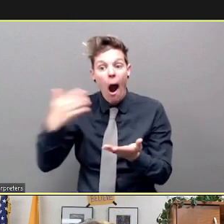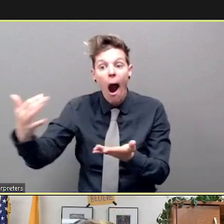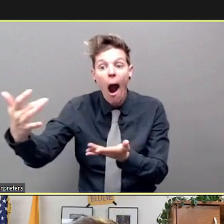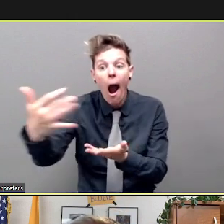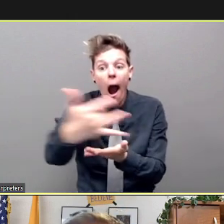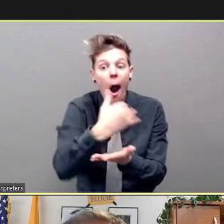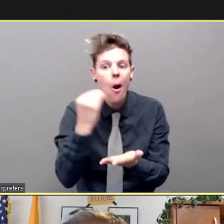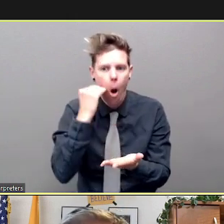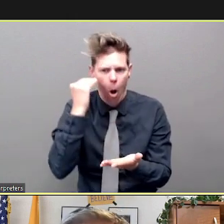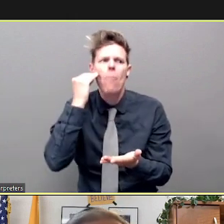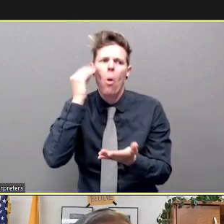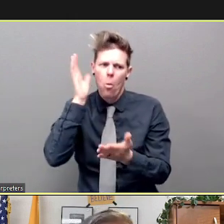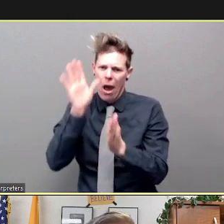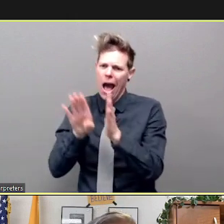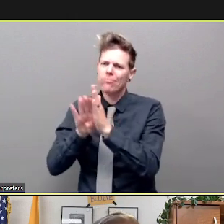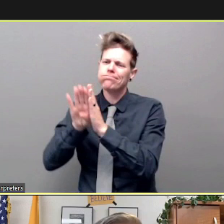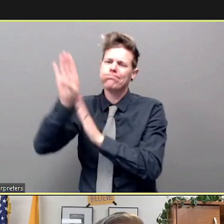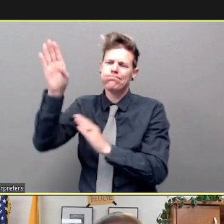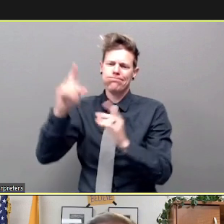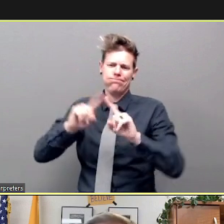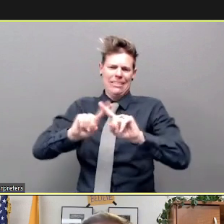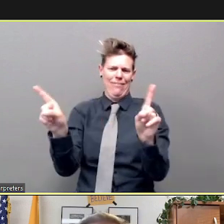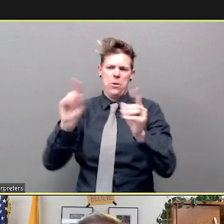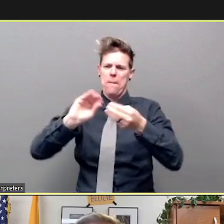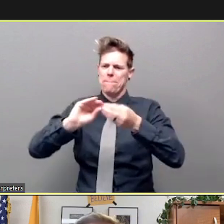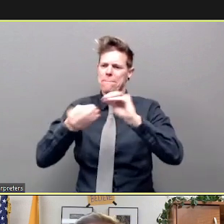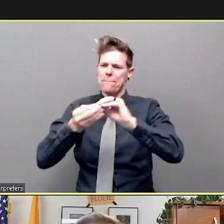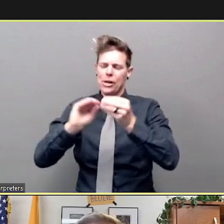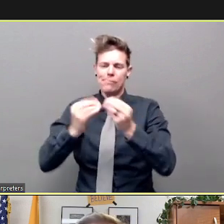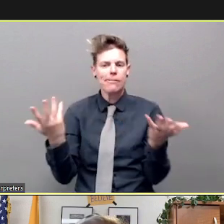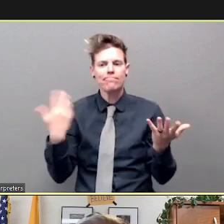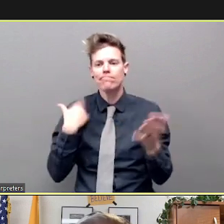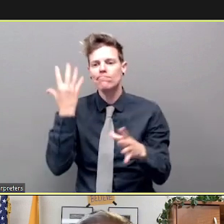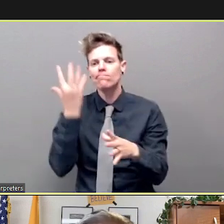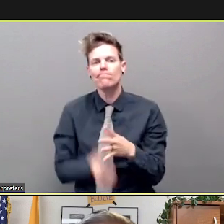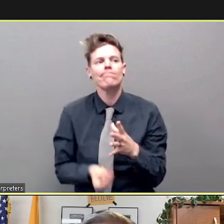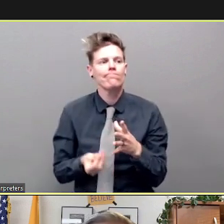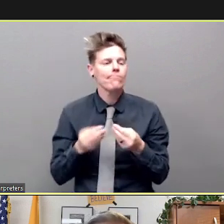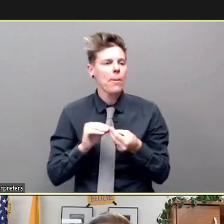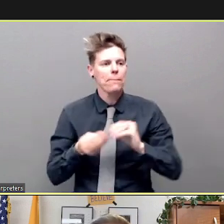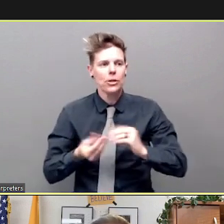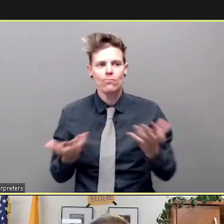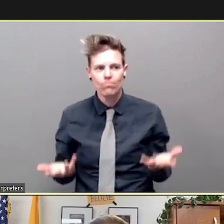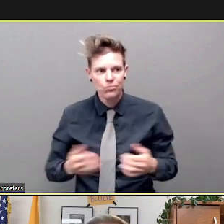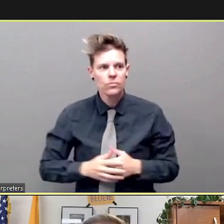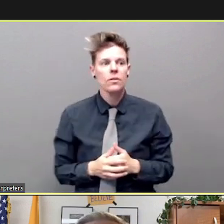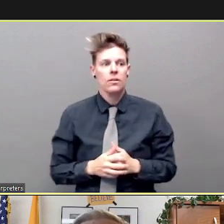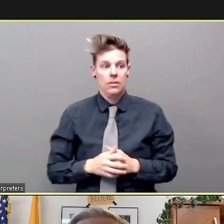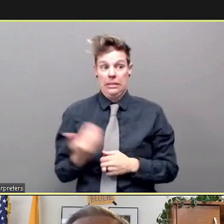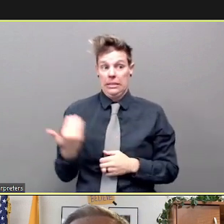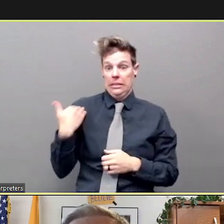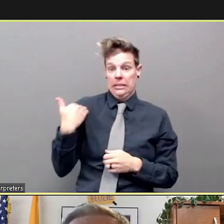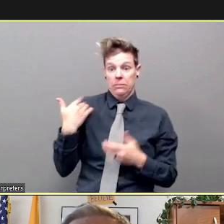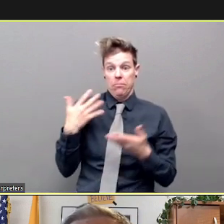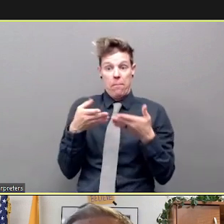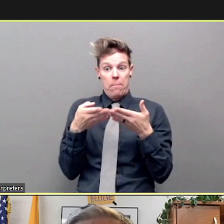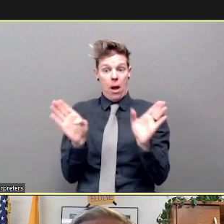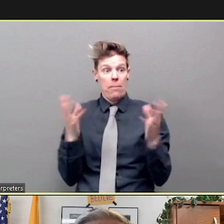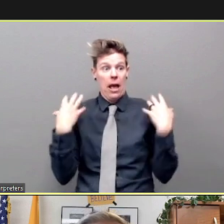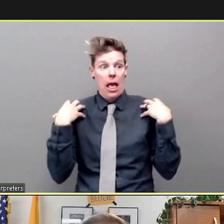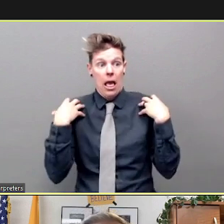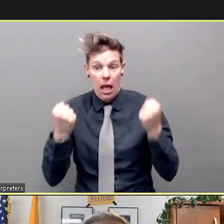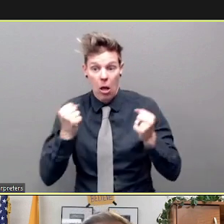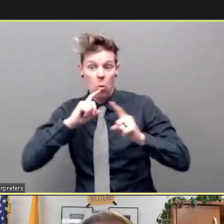last public health order that DOH issued in, I think it was August 13th, we did really advise all New